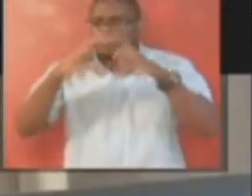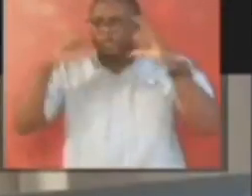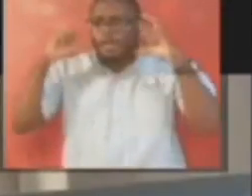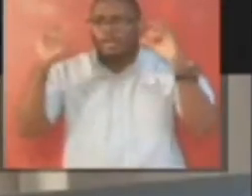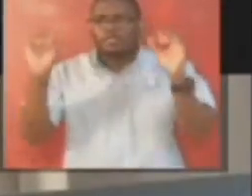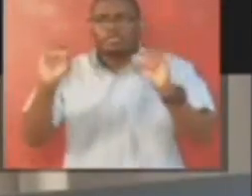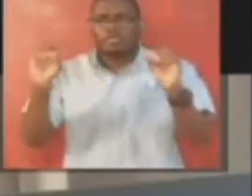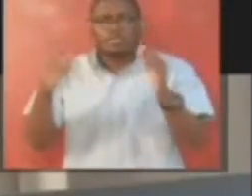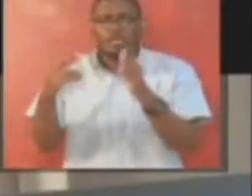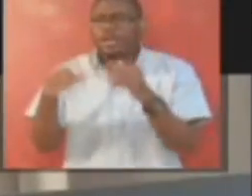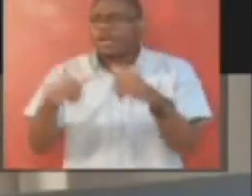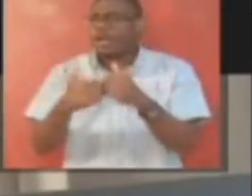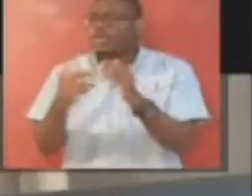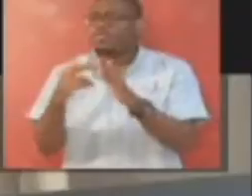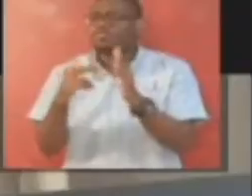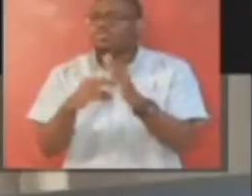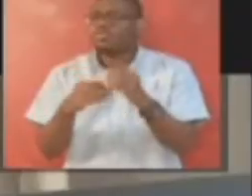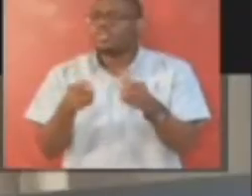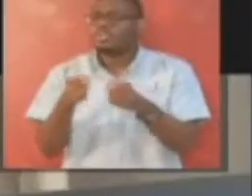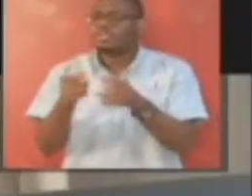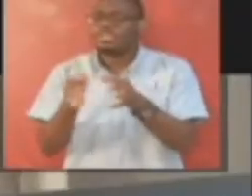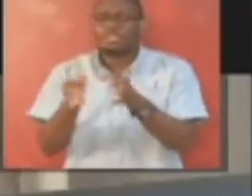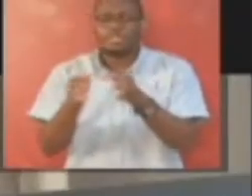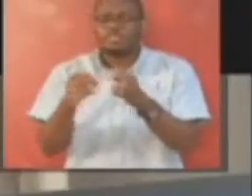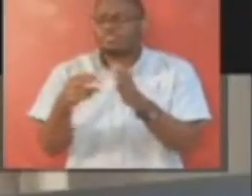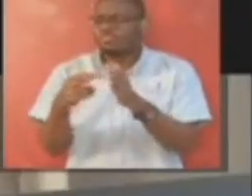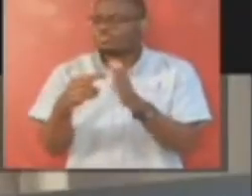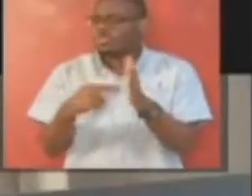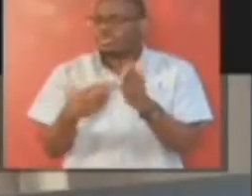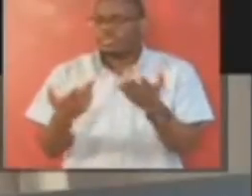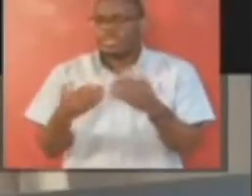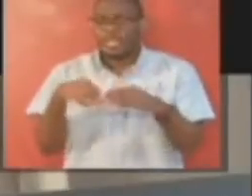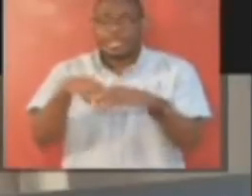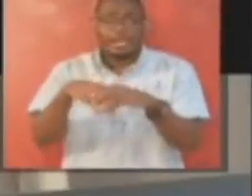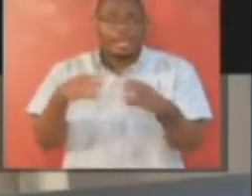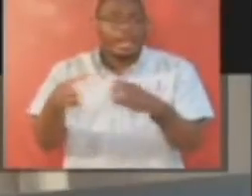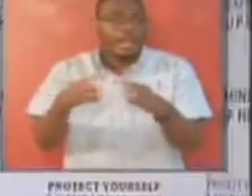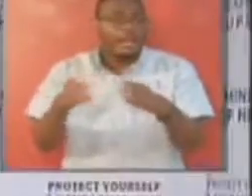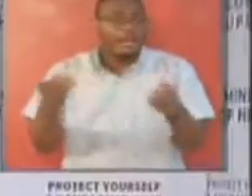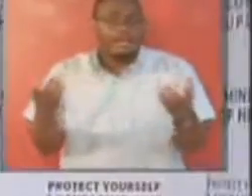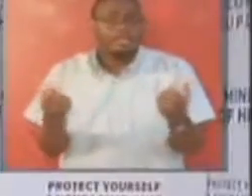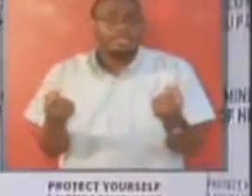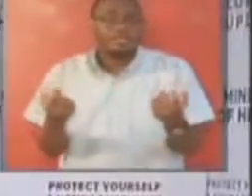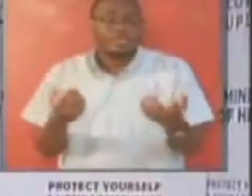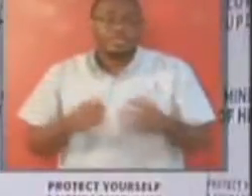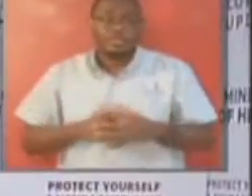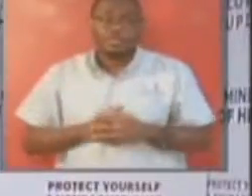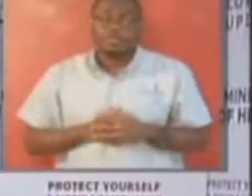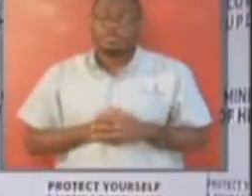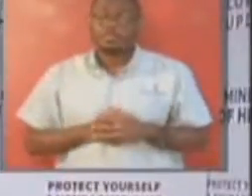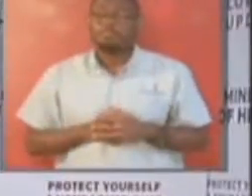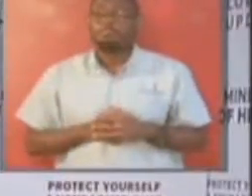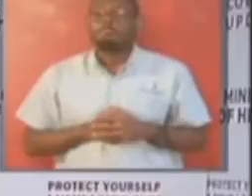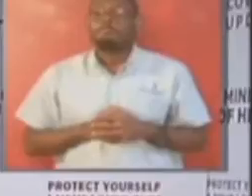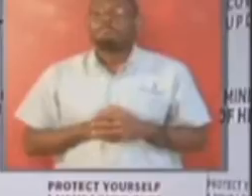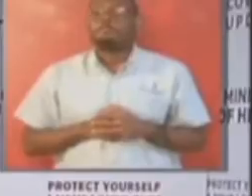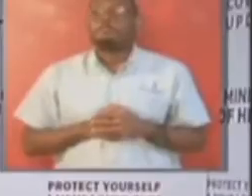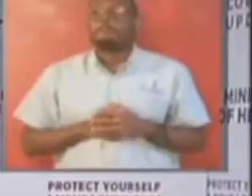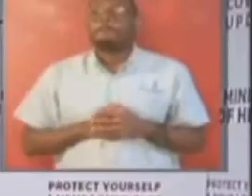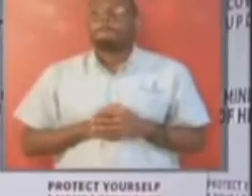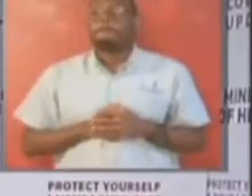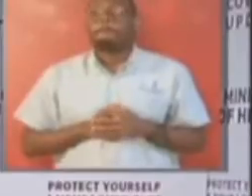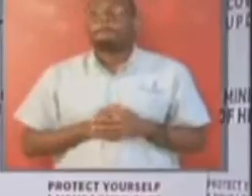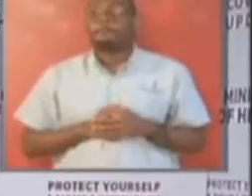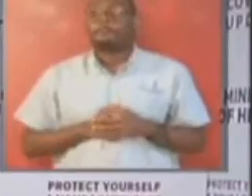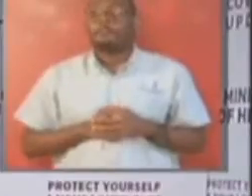to how transportation of such domesticated animals should be treated with? Thank you. Okay, so in terms of, I